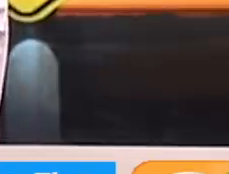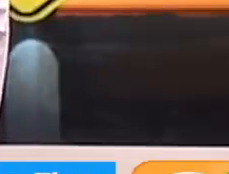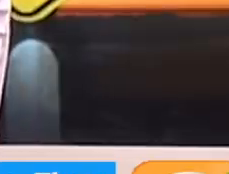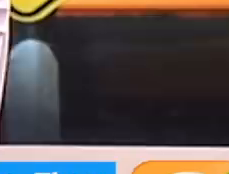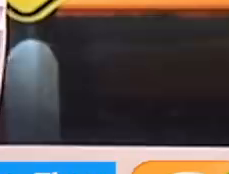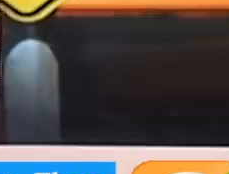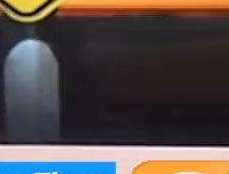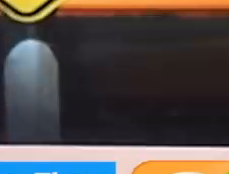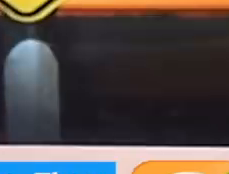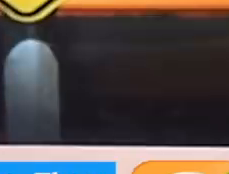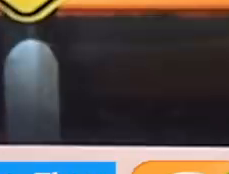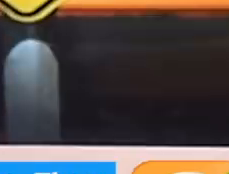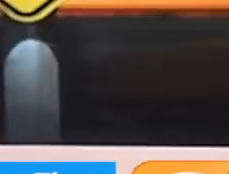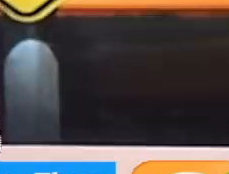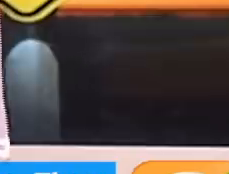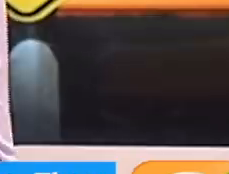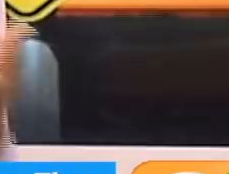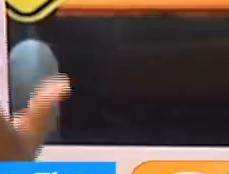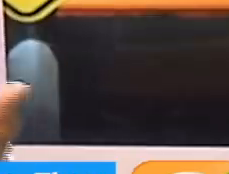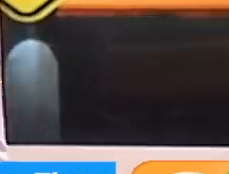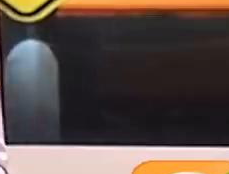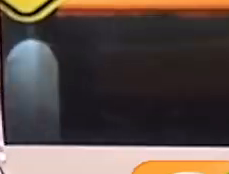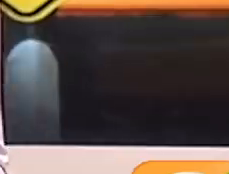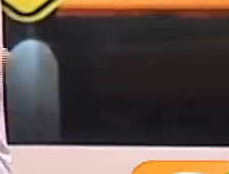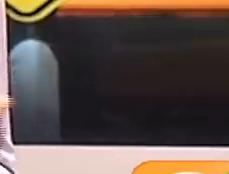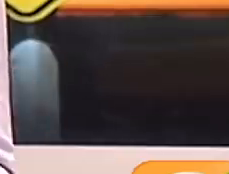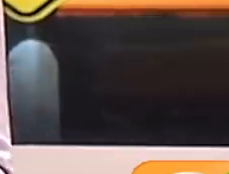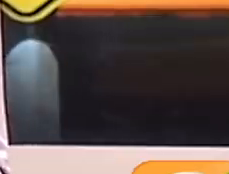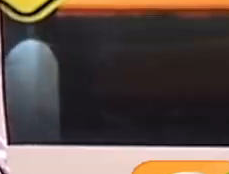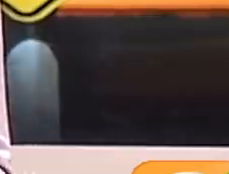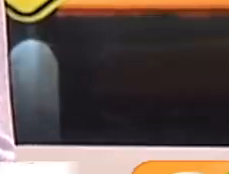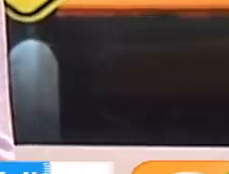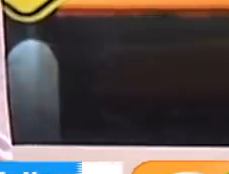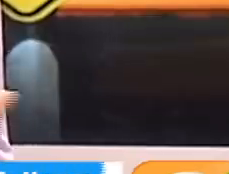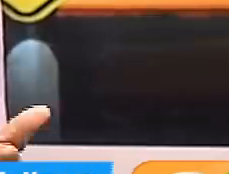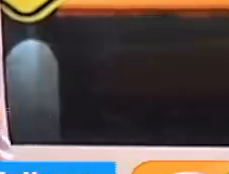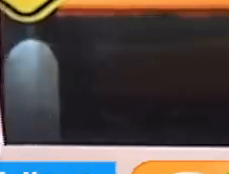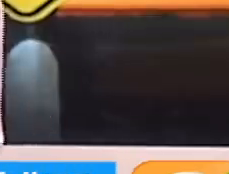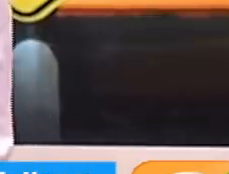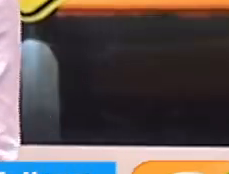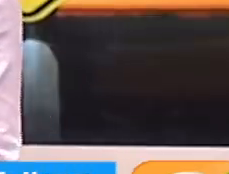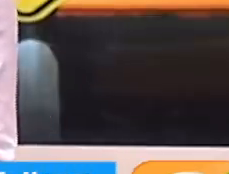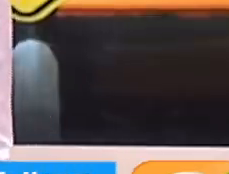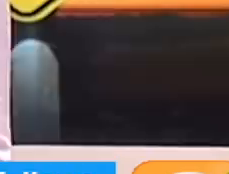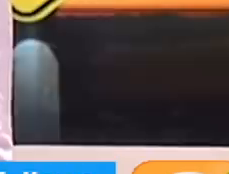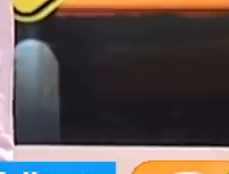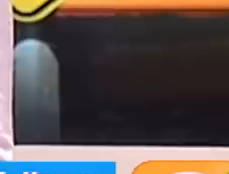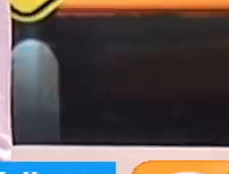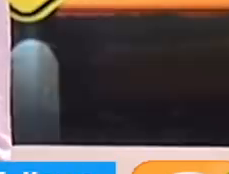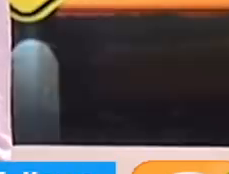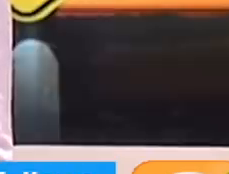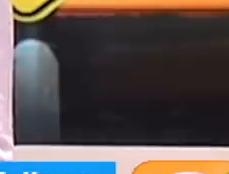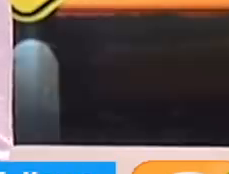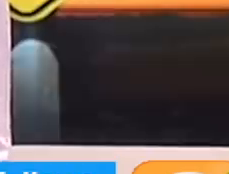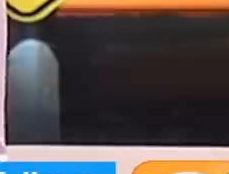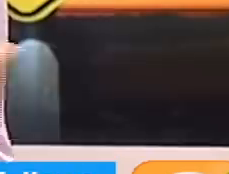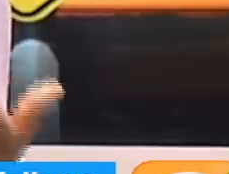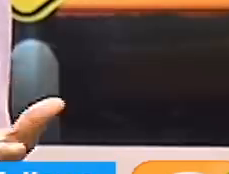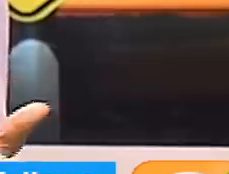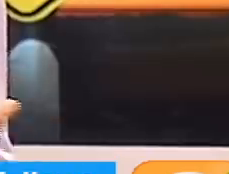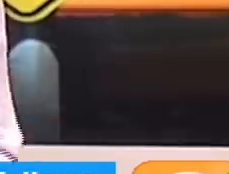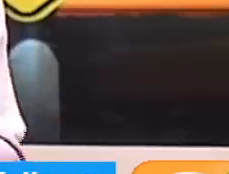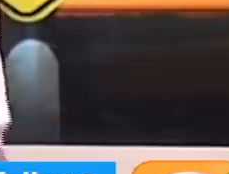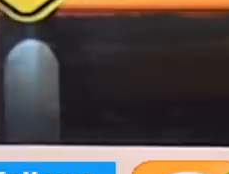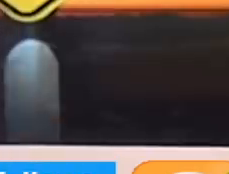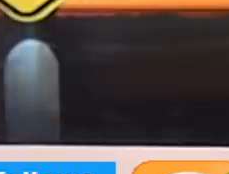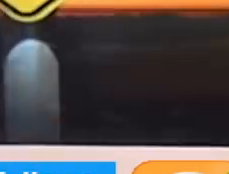that BBI thing amended. And then you have all these people on the other side who are saying, well, you know, this thing, you can't change anything. The same